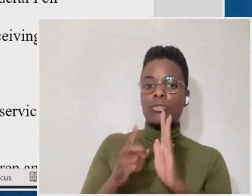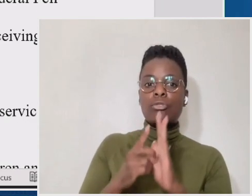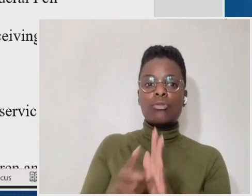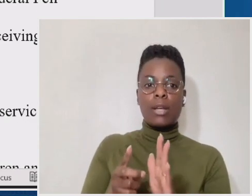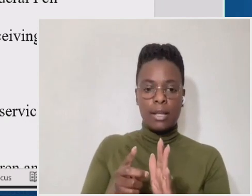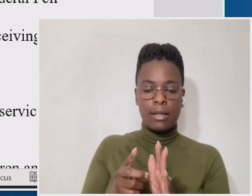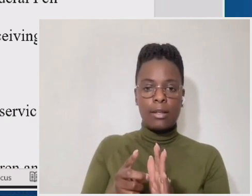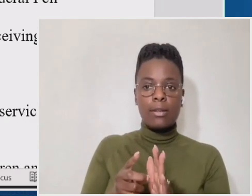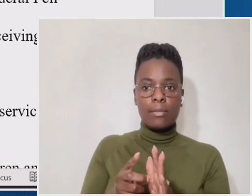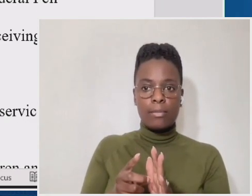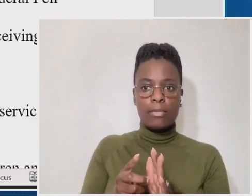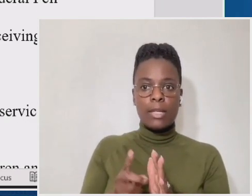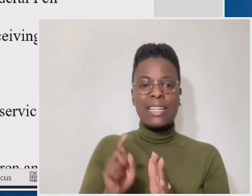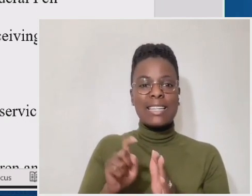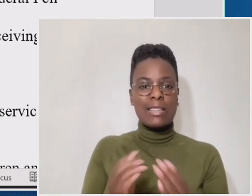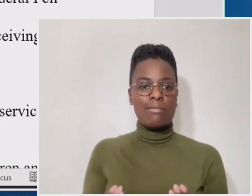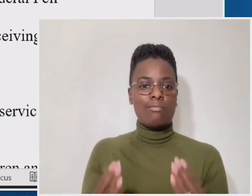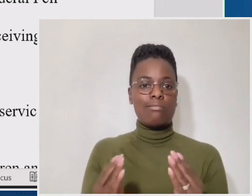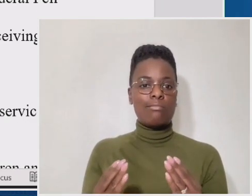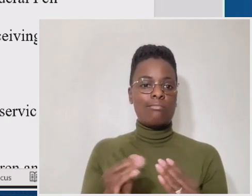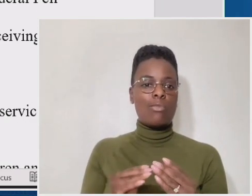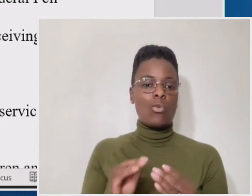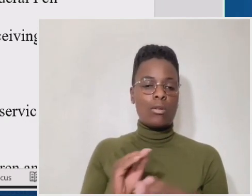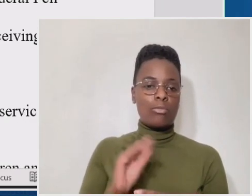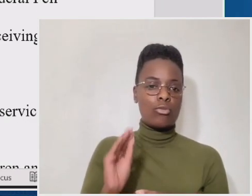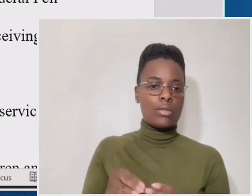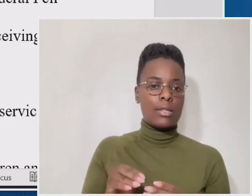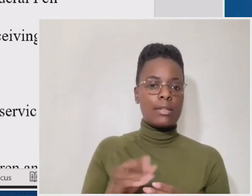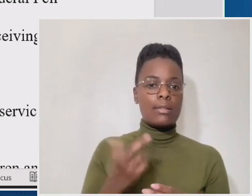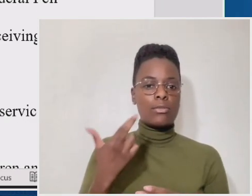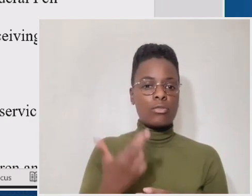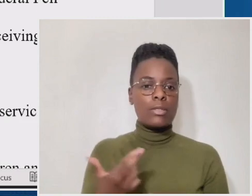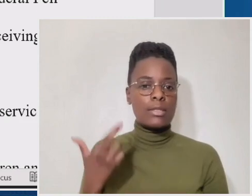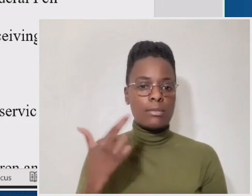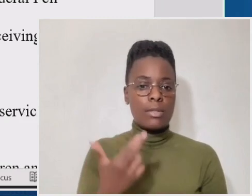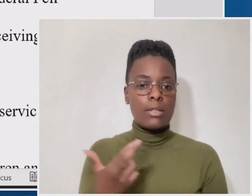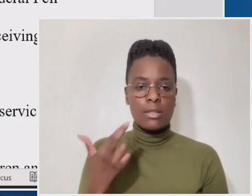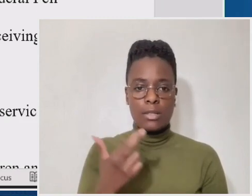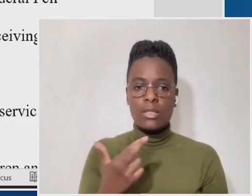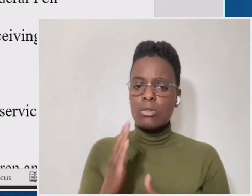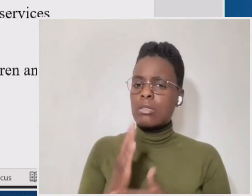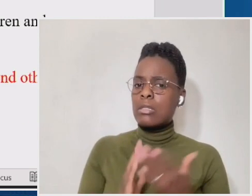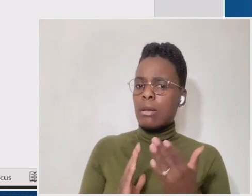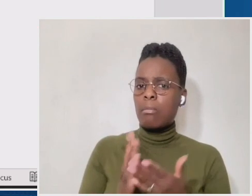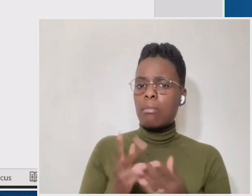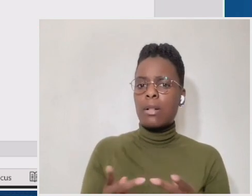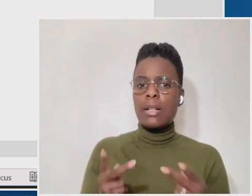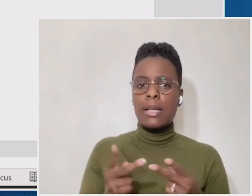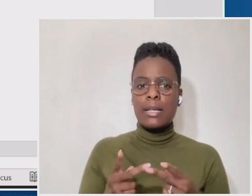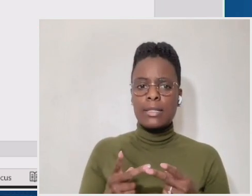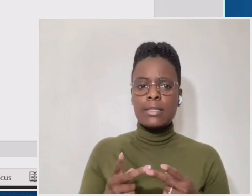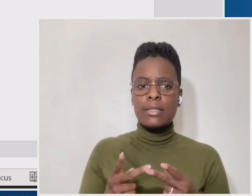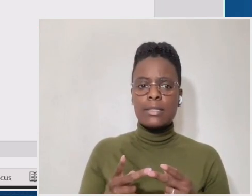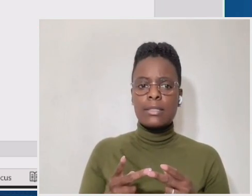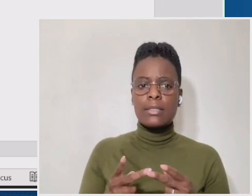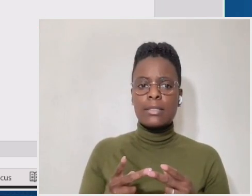higher percentage is necessary and reasonable. And so these are some areas. If you drop down a little bit more, I don't know if that's